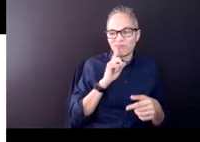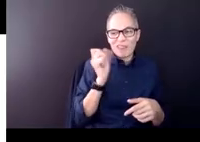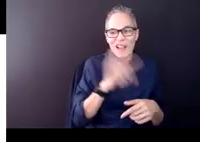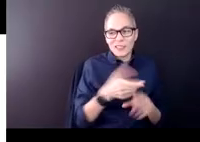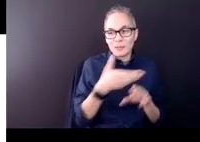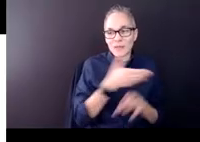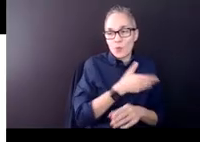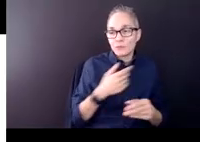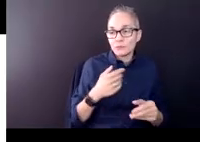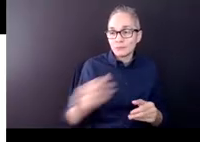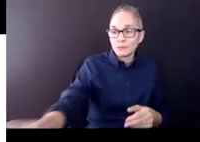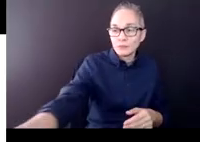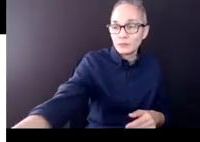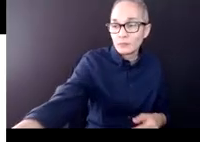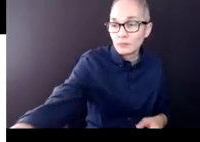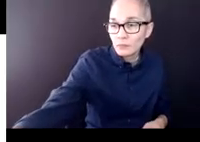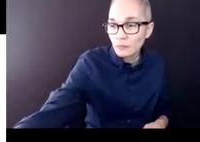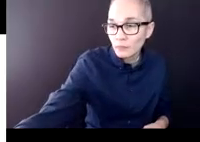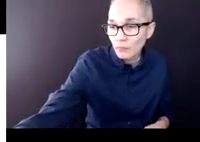beforehand, during, and after,